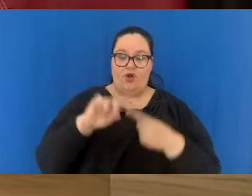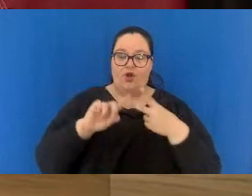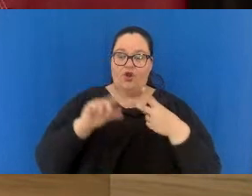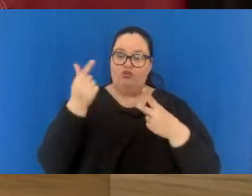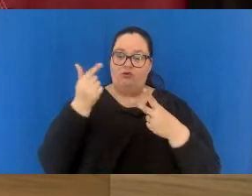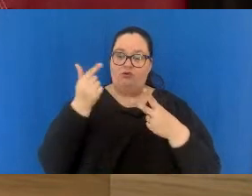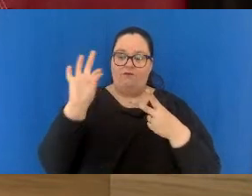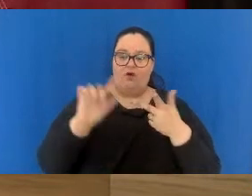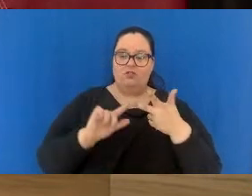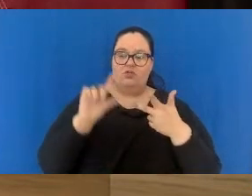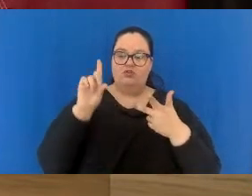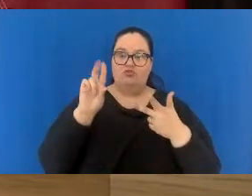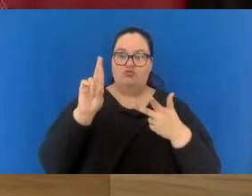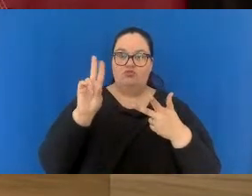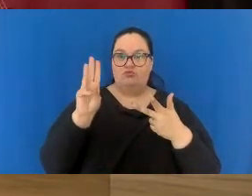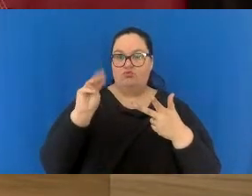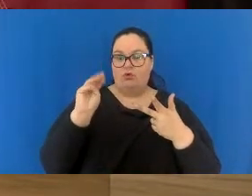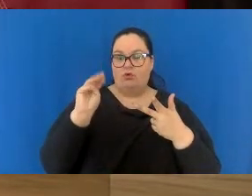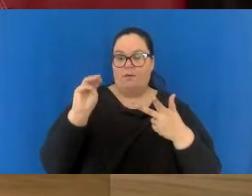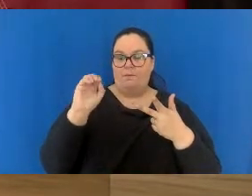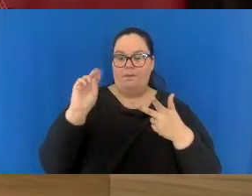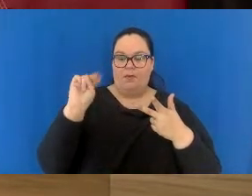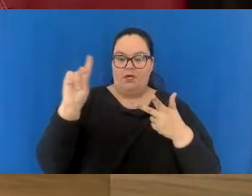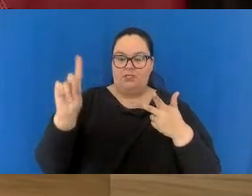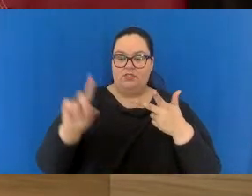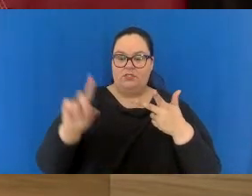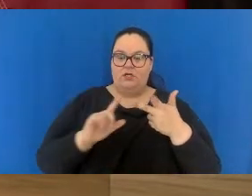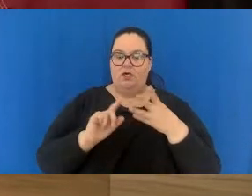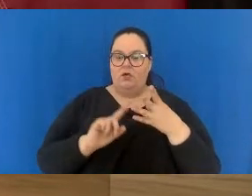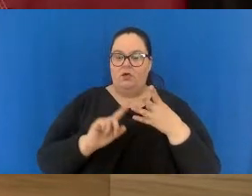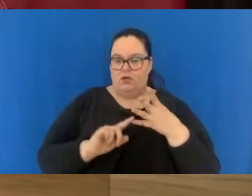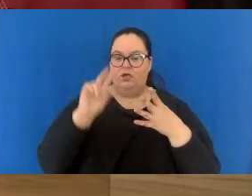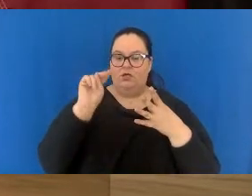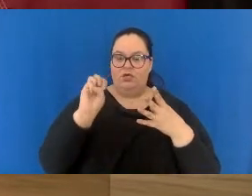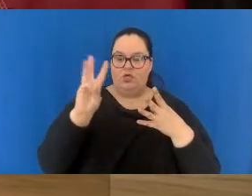will remain under the red alert level, while the St. Quentin,